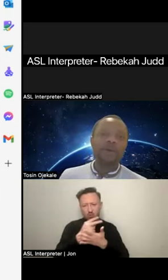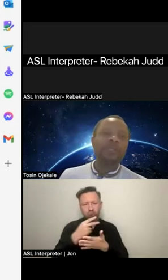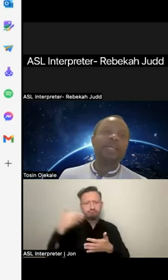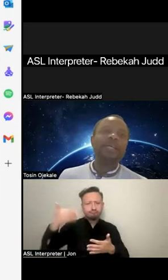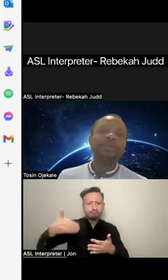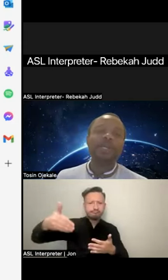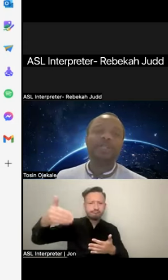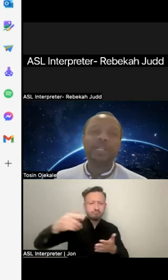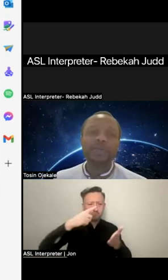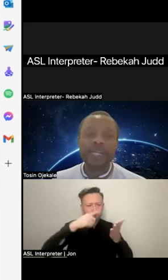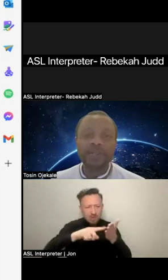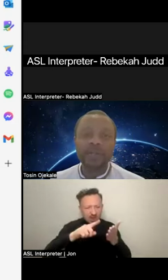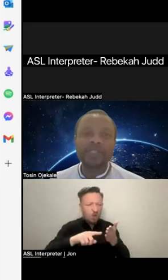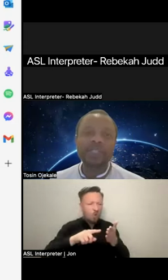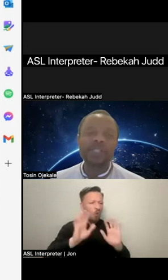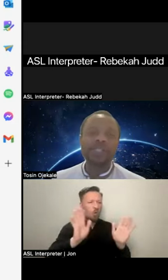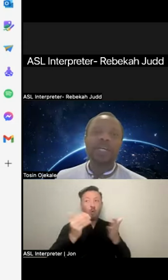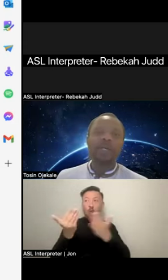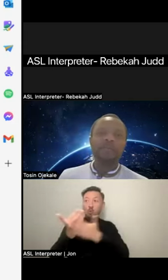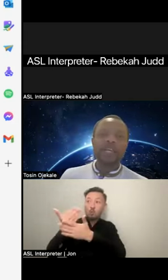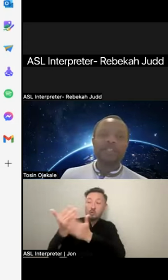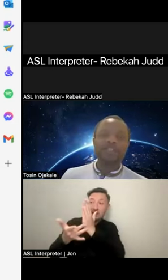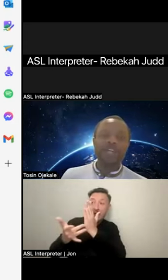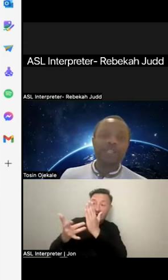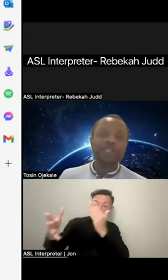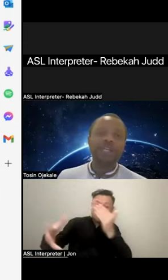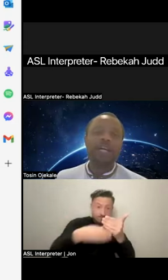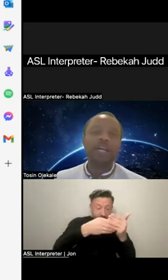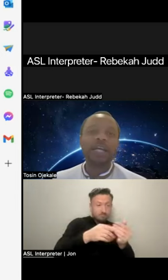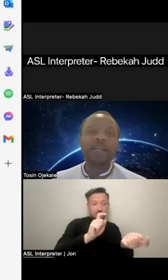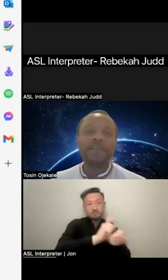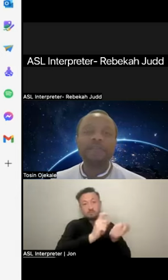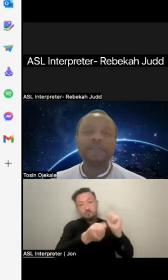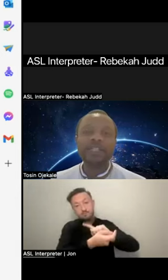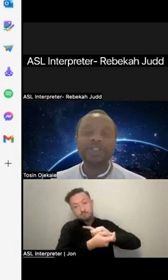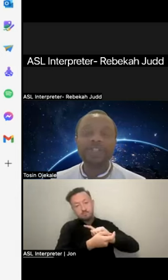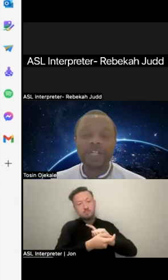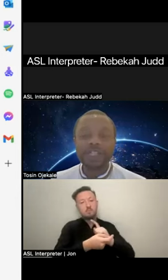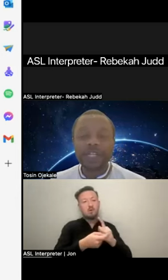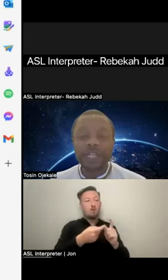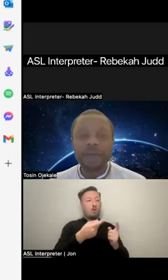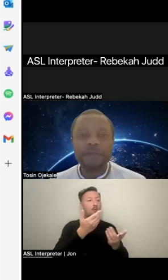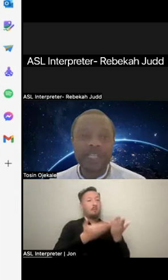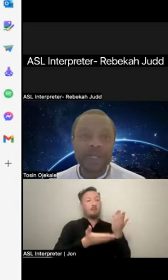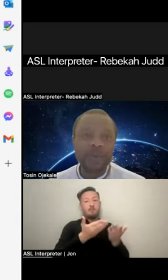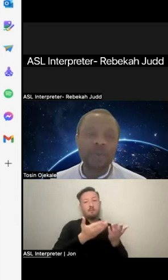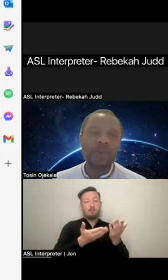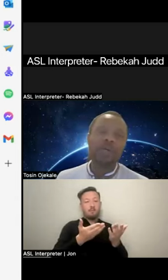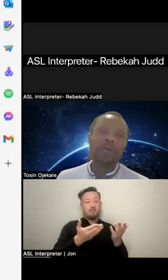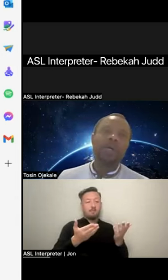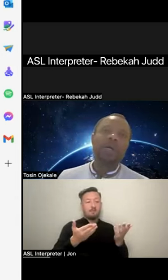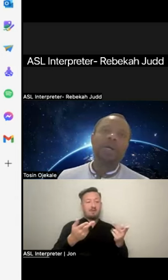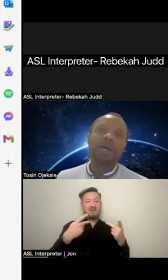new updates, based on new technologies. If there's a change, if there's a change in the